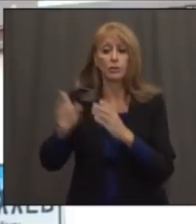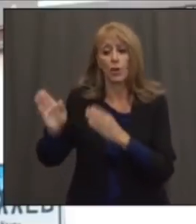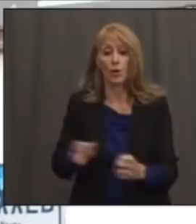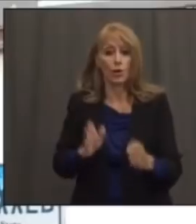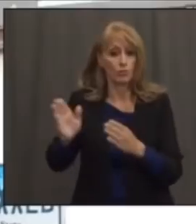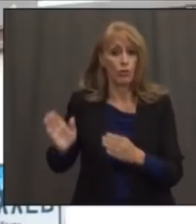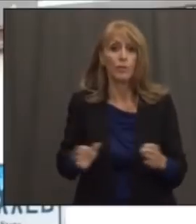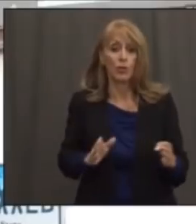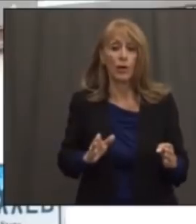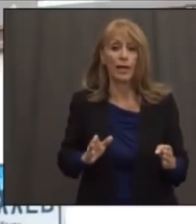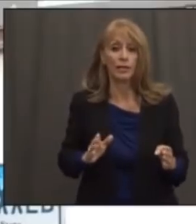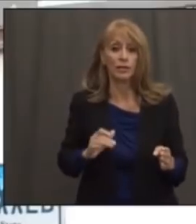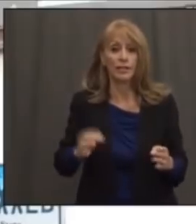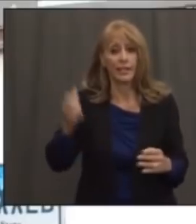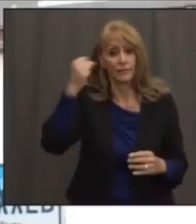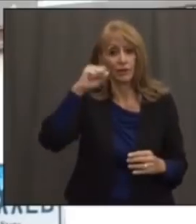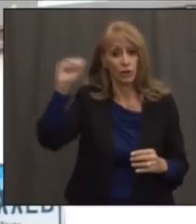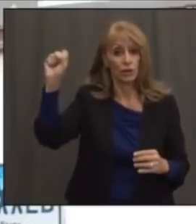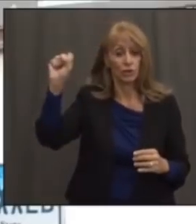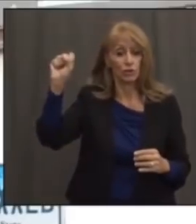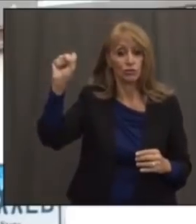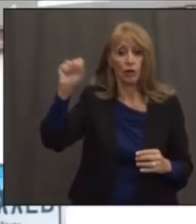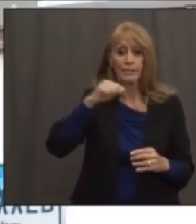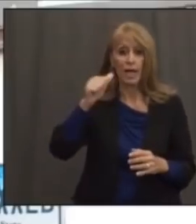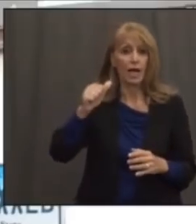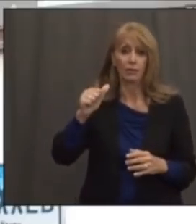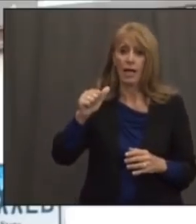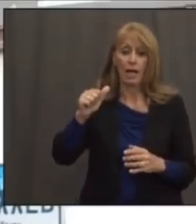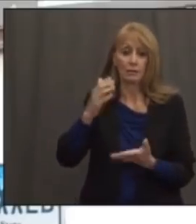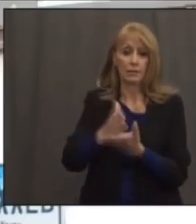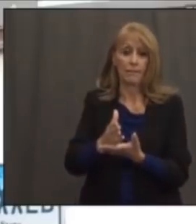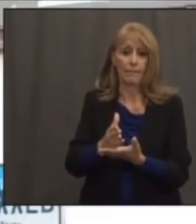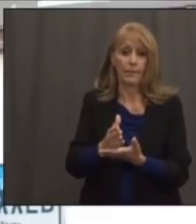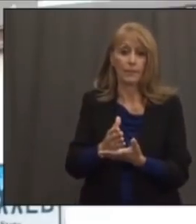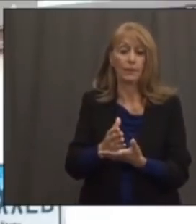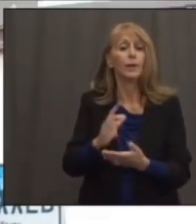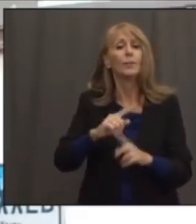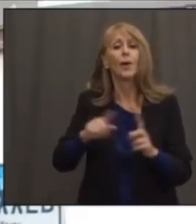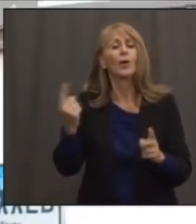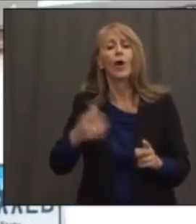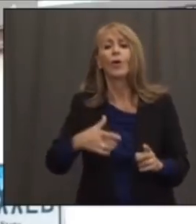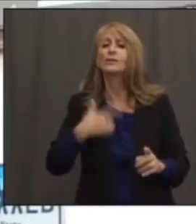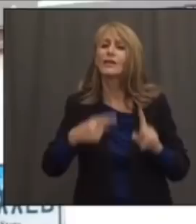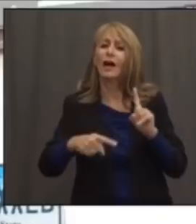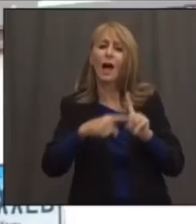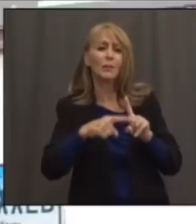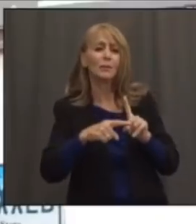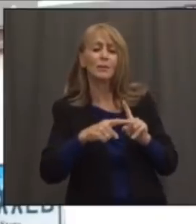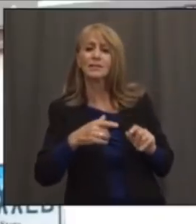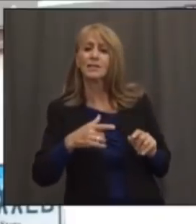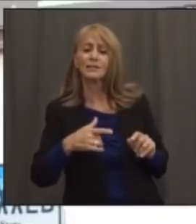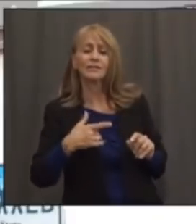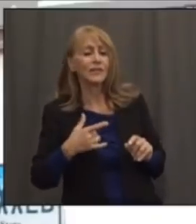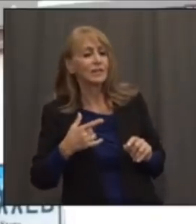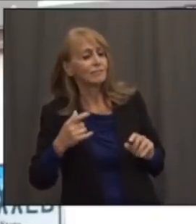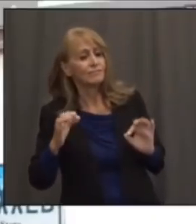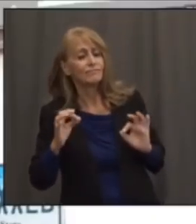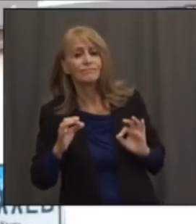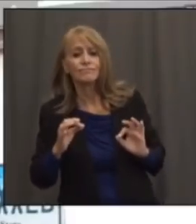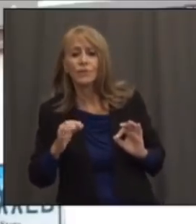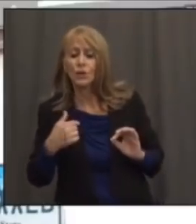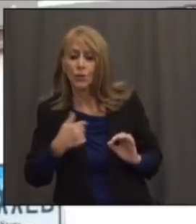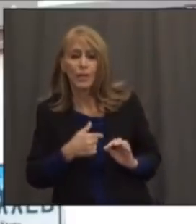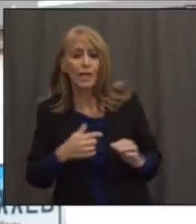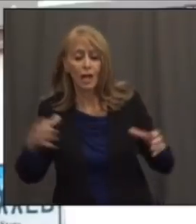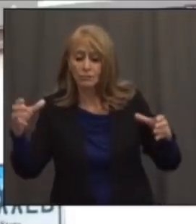side if the strike notices are not rescinded. We always remain optimistic because we are at the